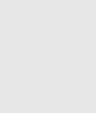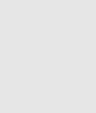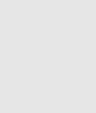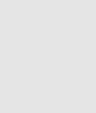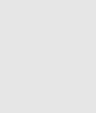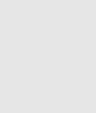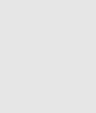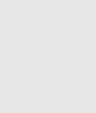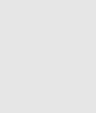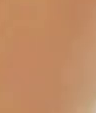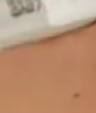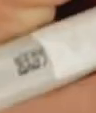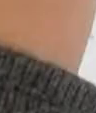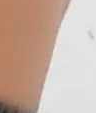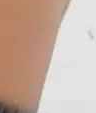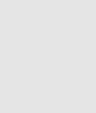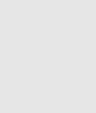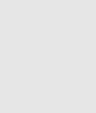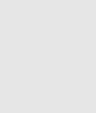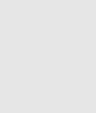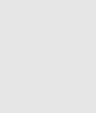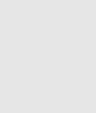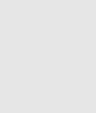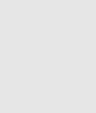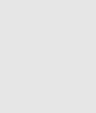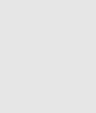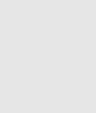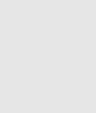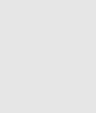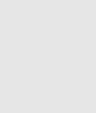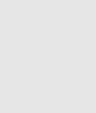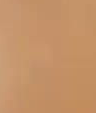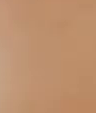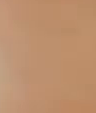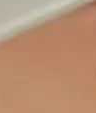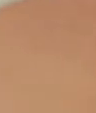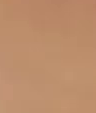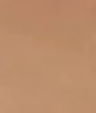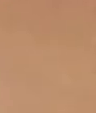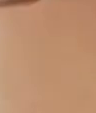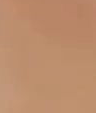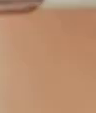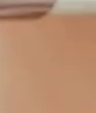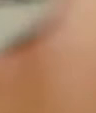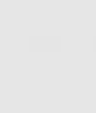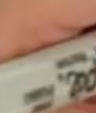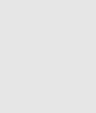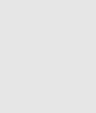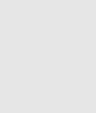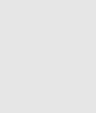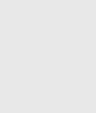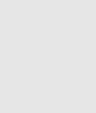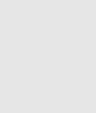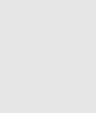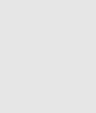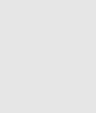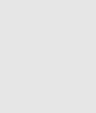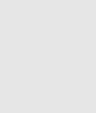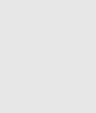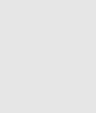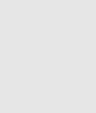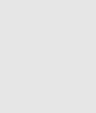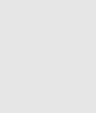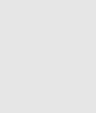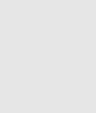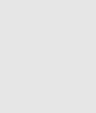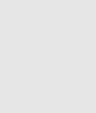havoc in their brains. But how do we test the memory of a mouse? In our study, we utilized the fact that mice like to explore new objects. But to a